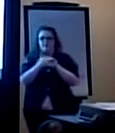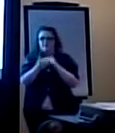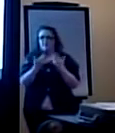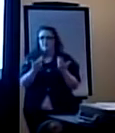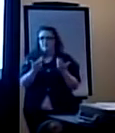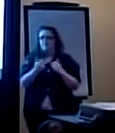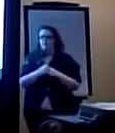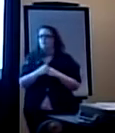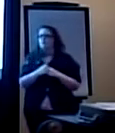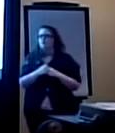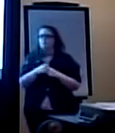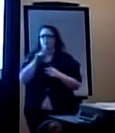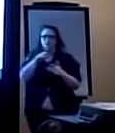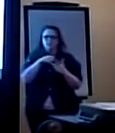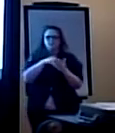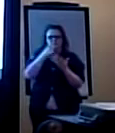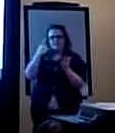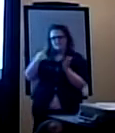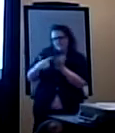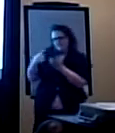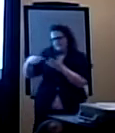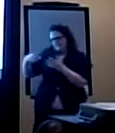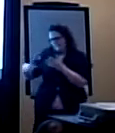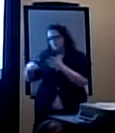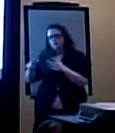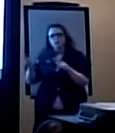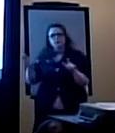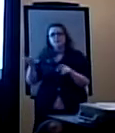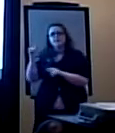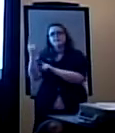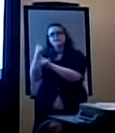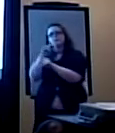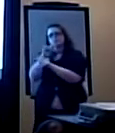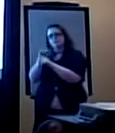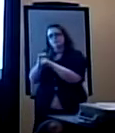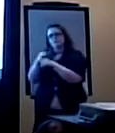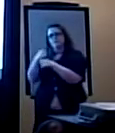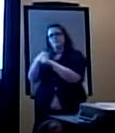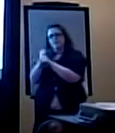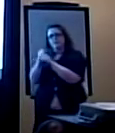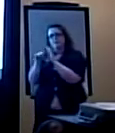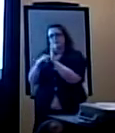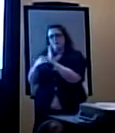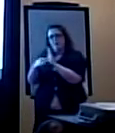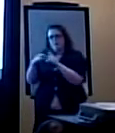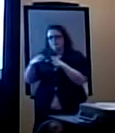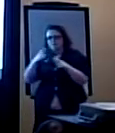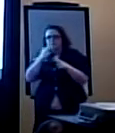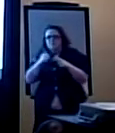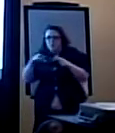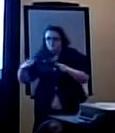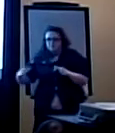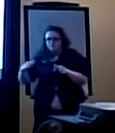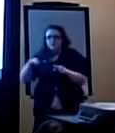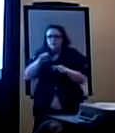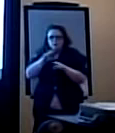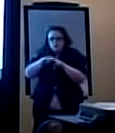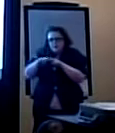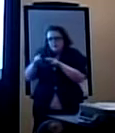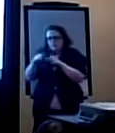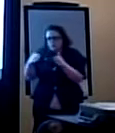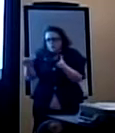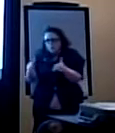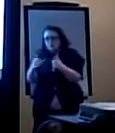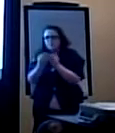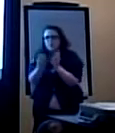rather than sit down and say, well, we should have this, we should have that, someone built a model of the room, life size, like small to scale, chairs, everything, and said,